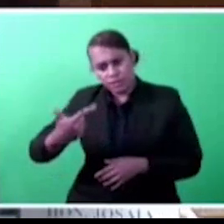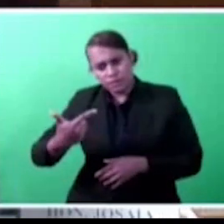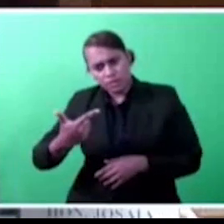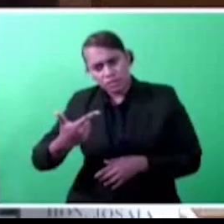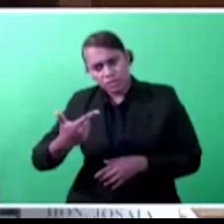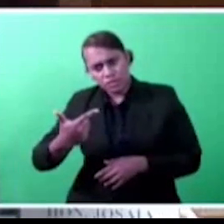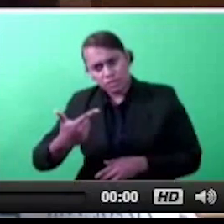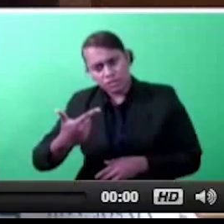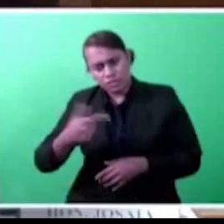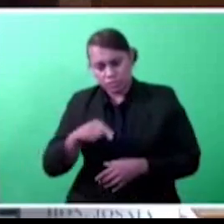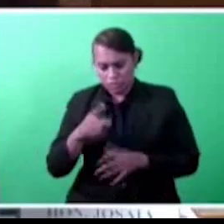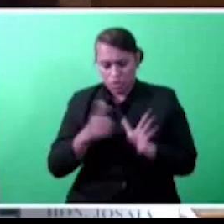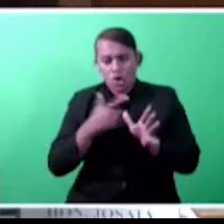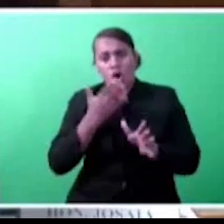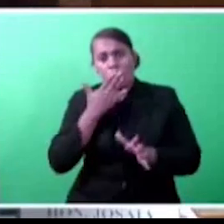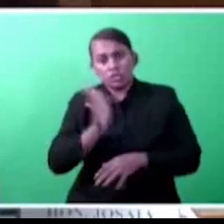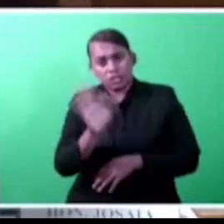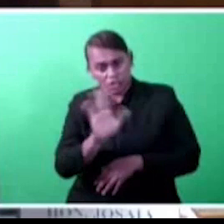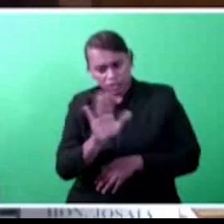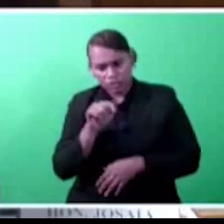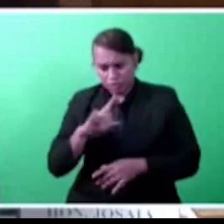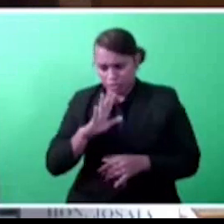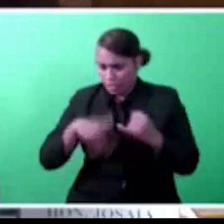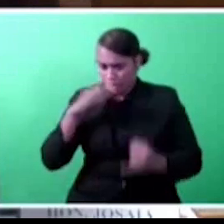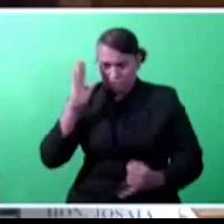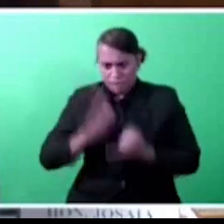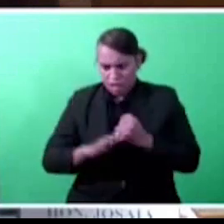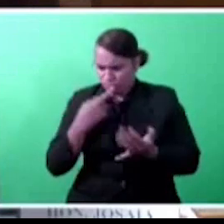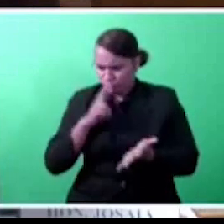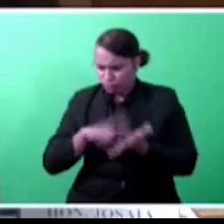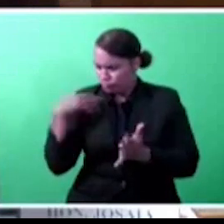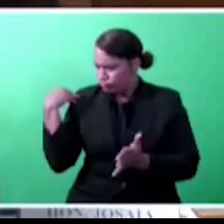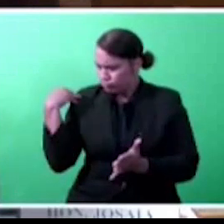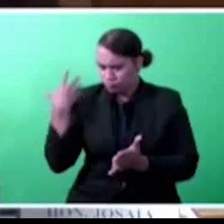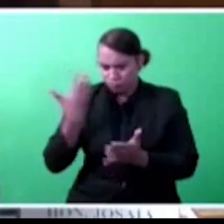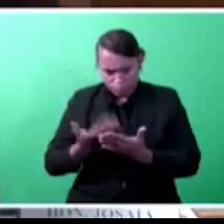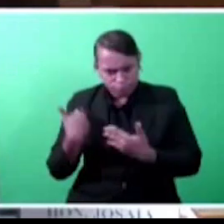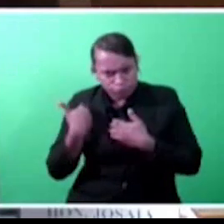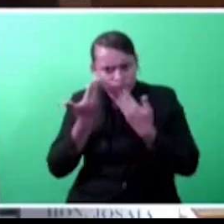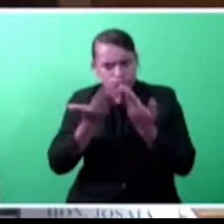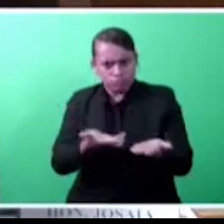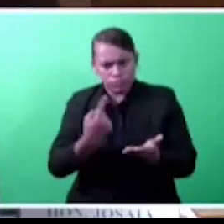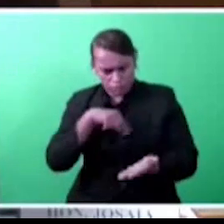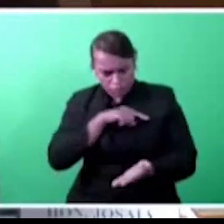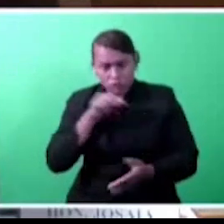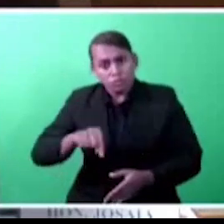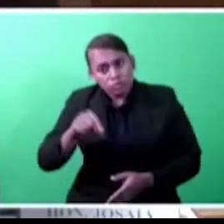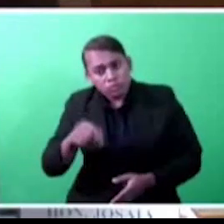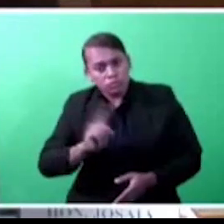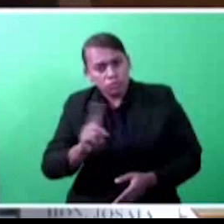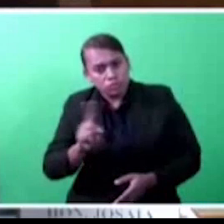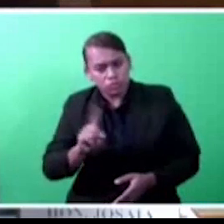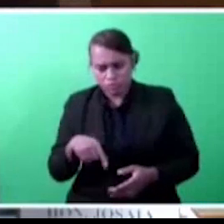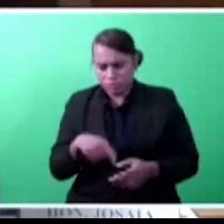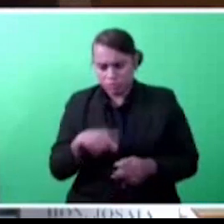was just recently released on the 30th of January. This particular validation mission, Mr. Speaker, is a follow-up on the